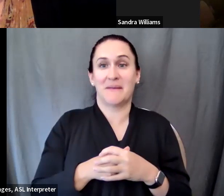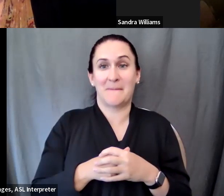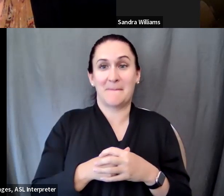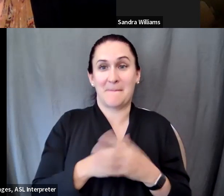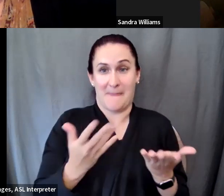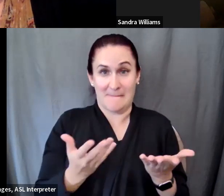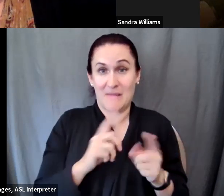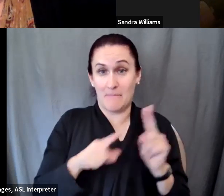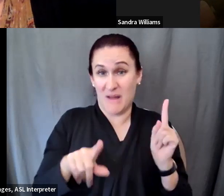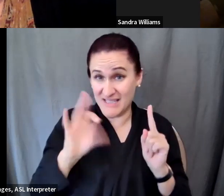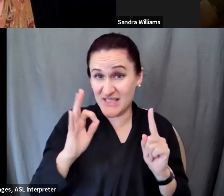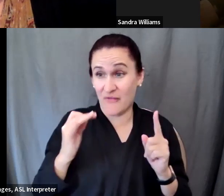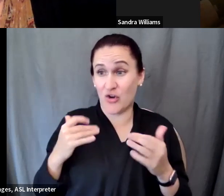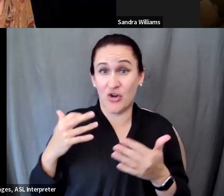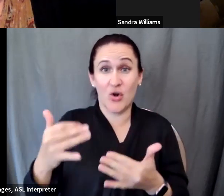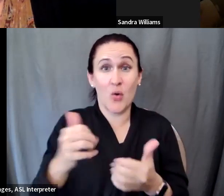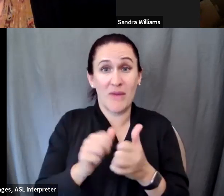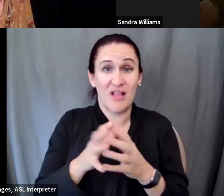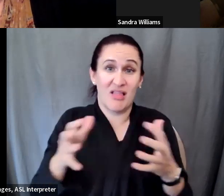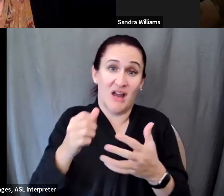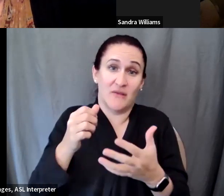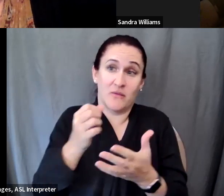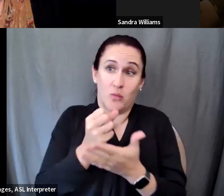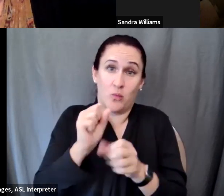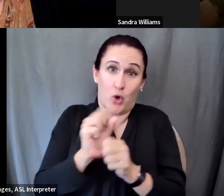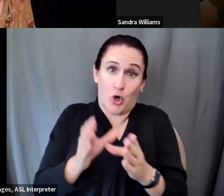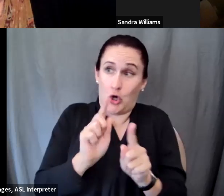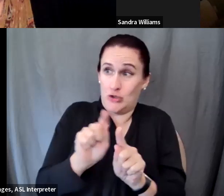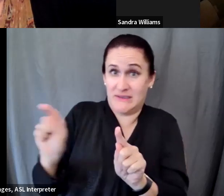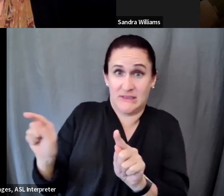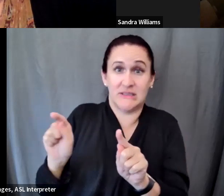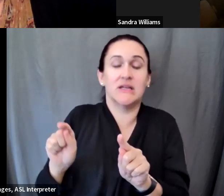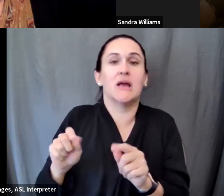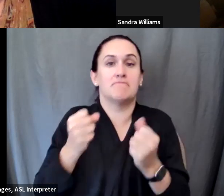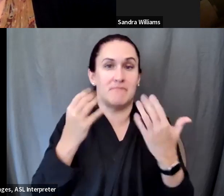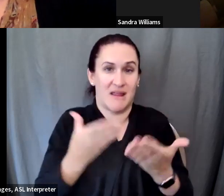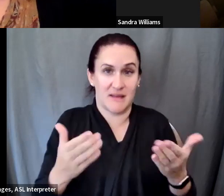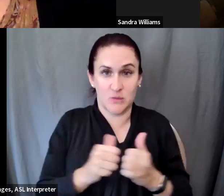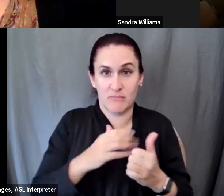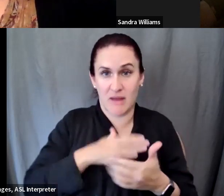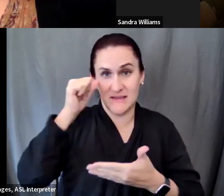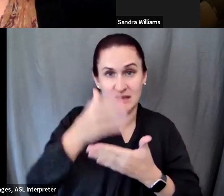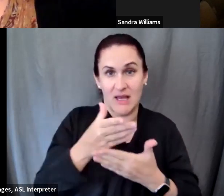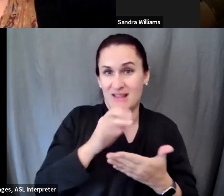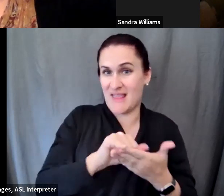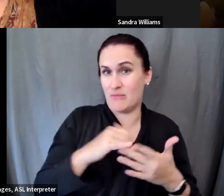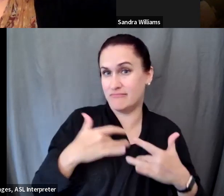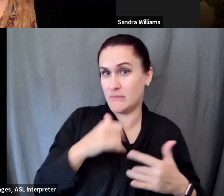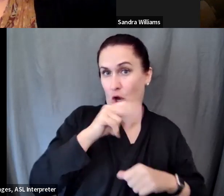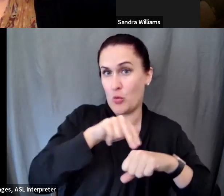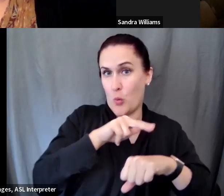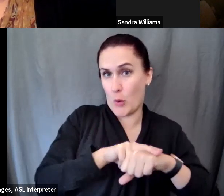I discovered, along with a lot of workers, lots of things with my son that were just not normal. So that